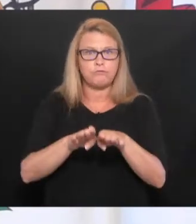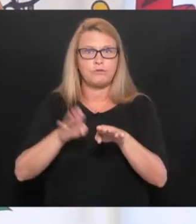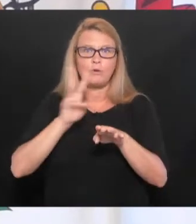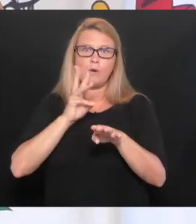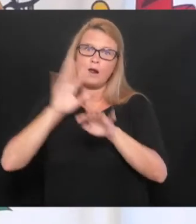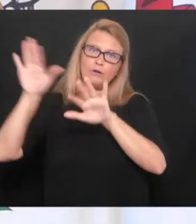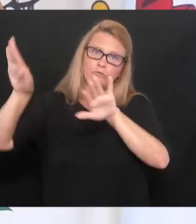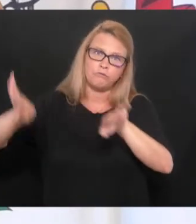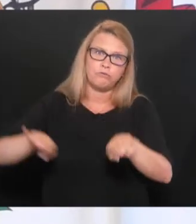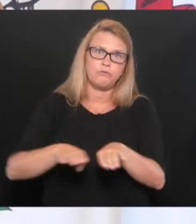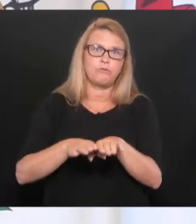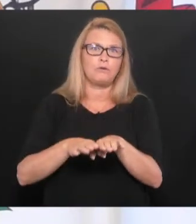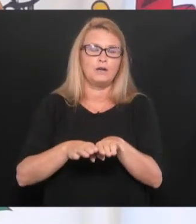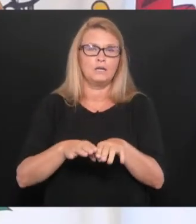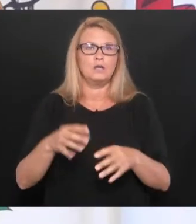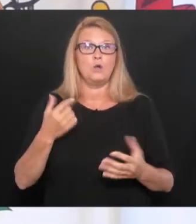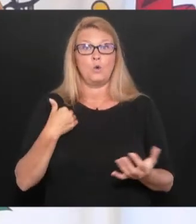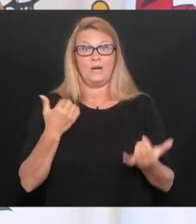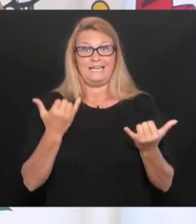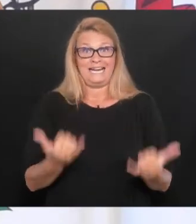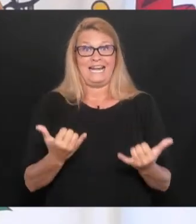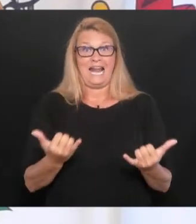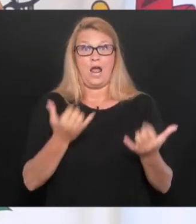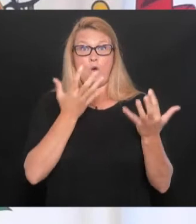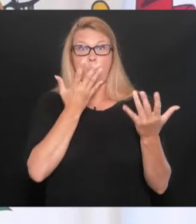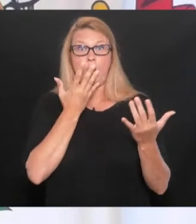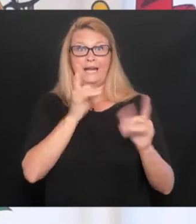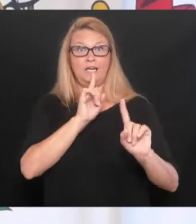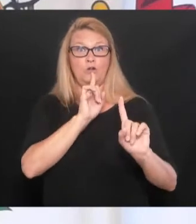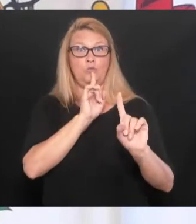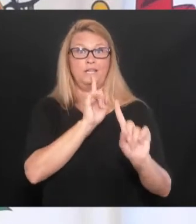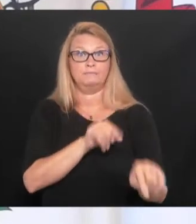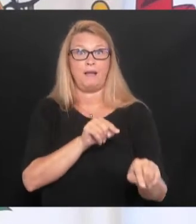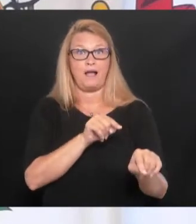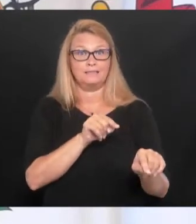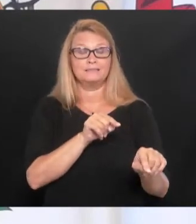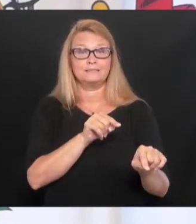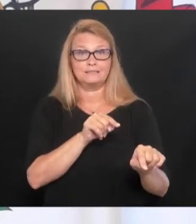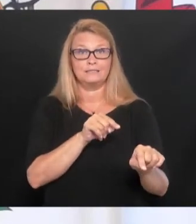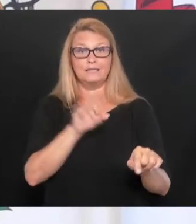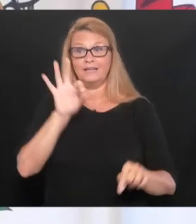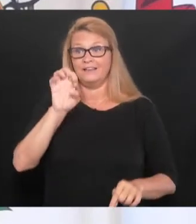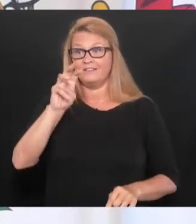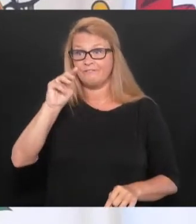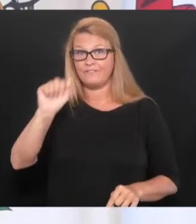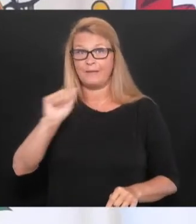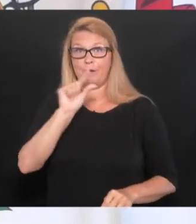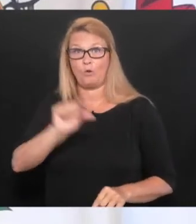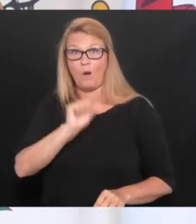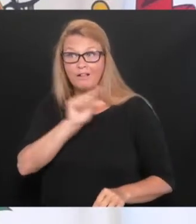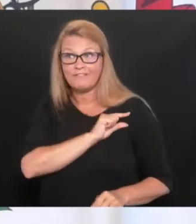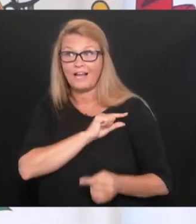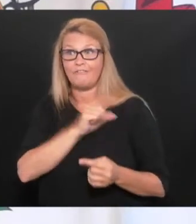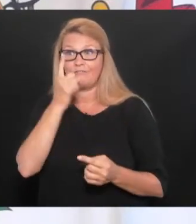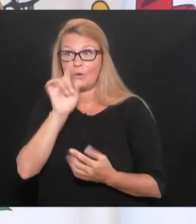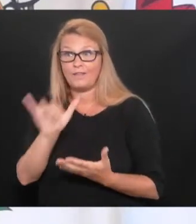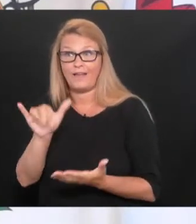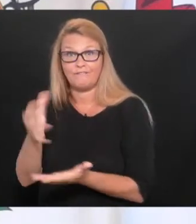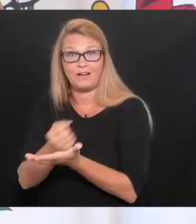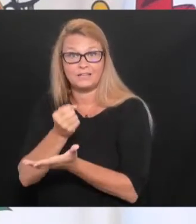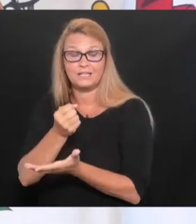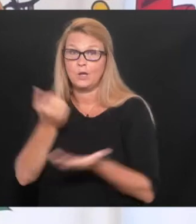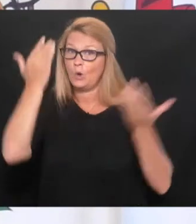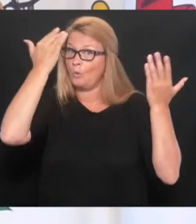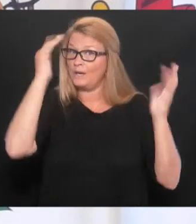like this. We're awaiting, their response from the standpoint of, FEMA qualifications and all that. We do not